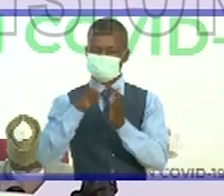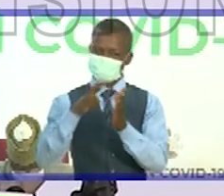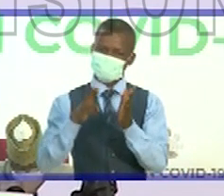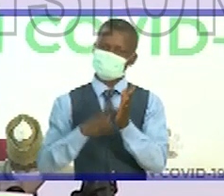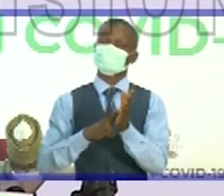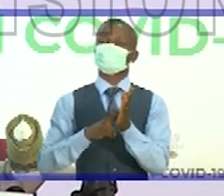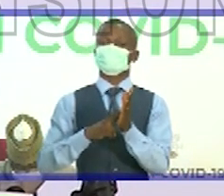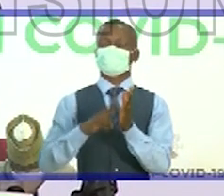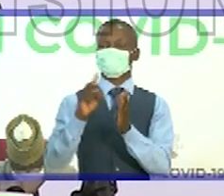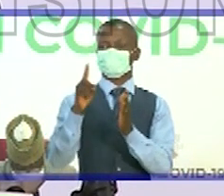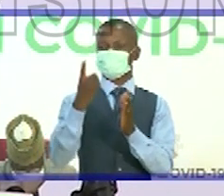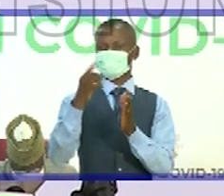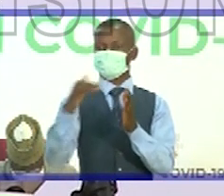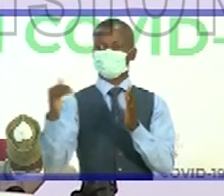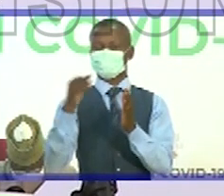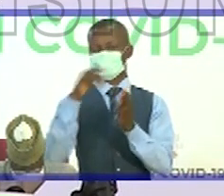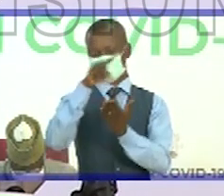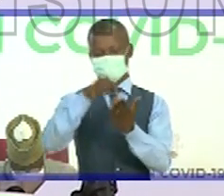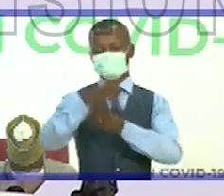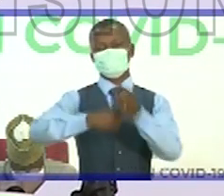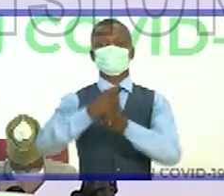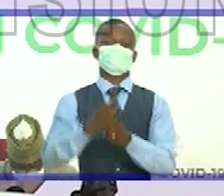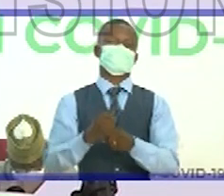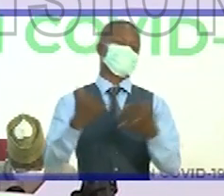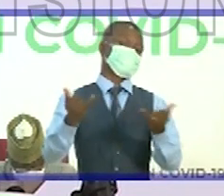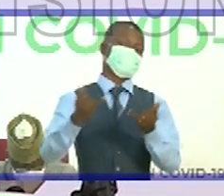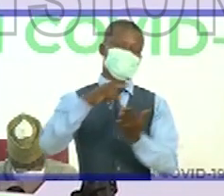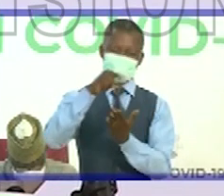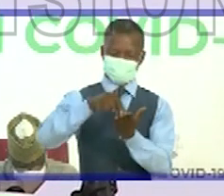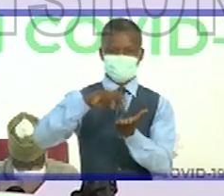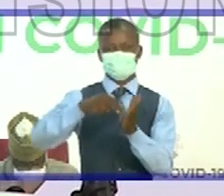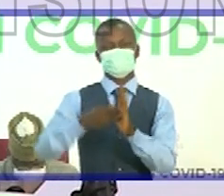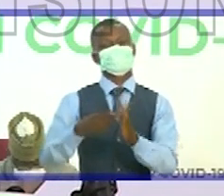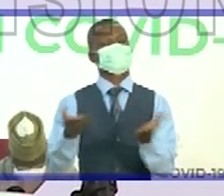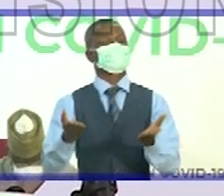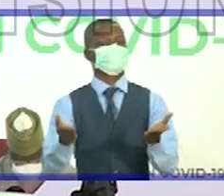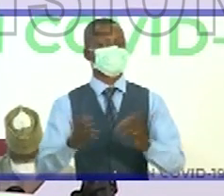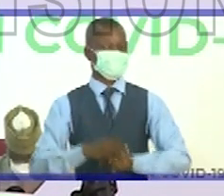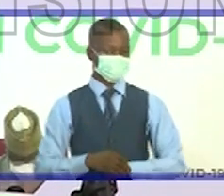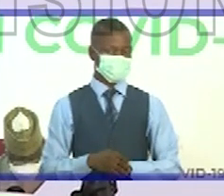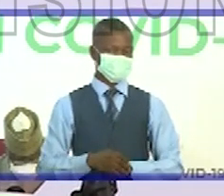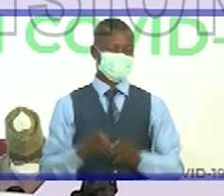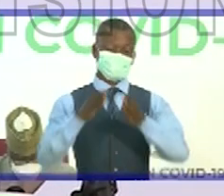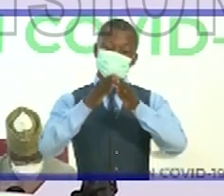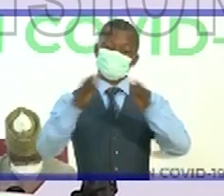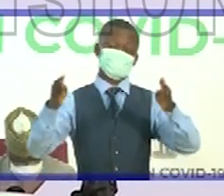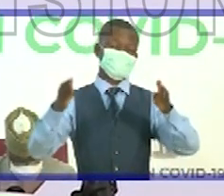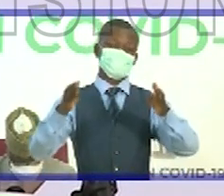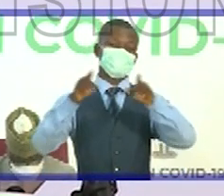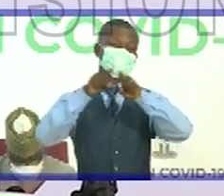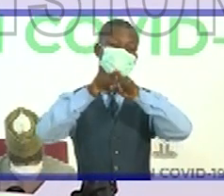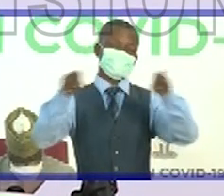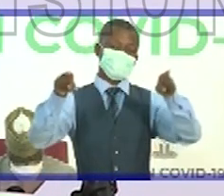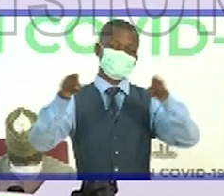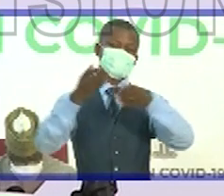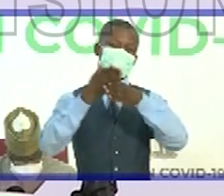year. So what does this mean for Nigeria? Now, the biggest difference between this outbreak